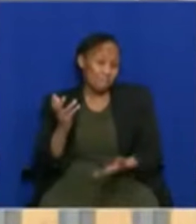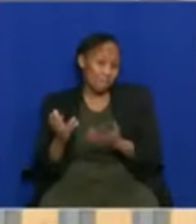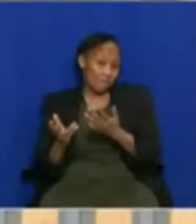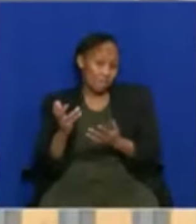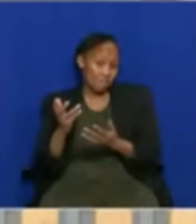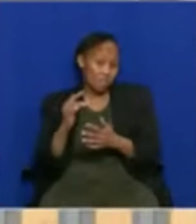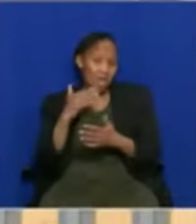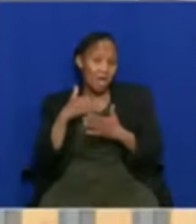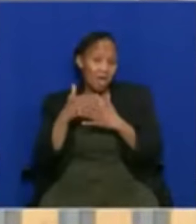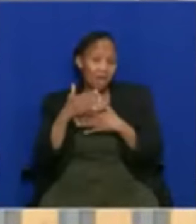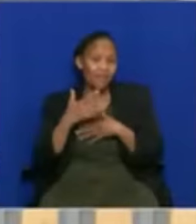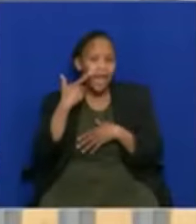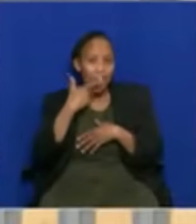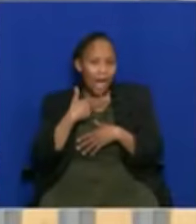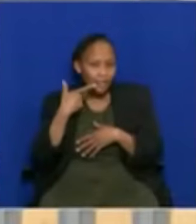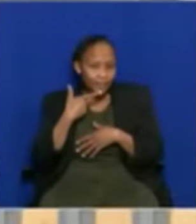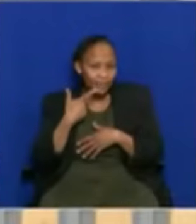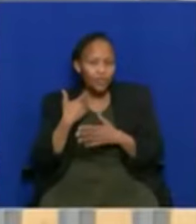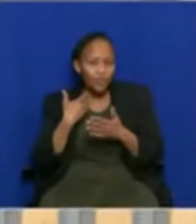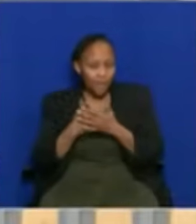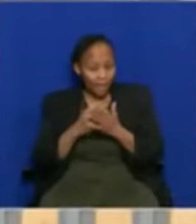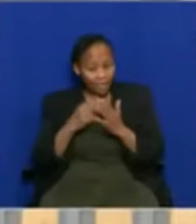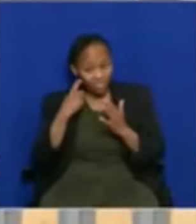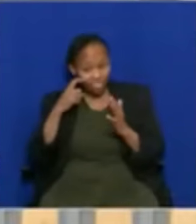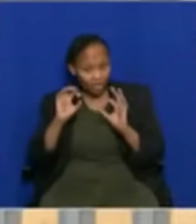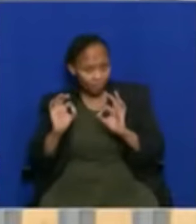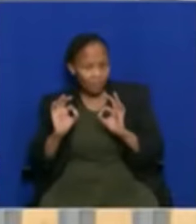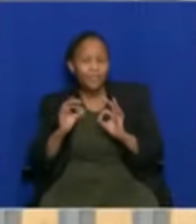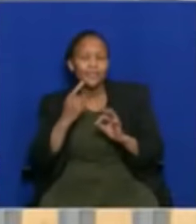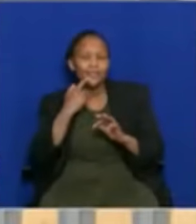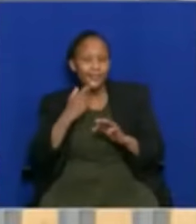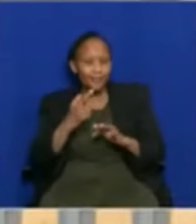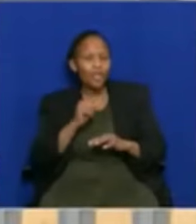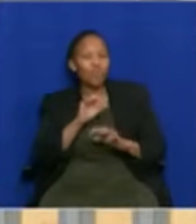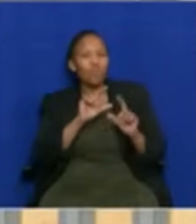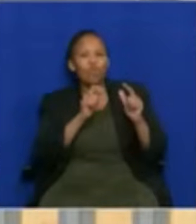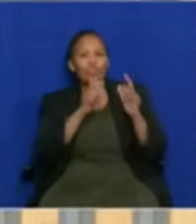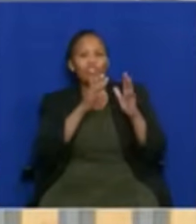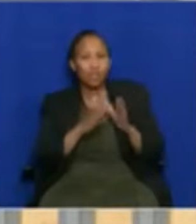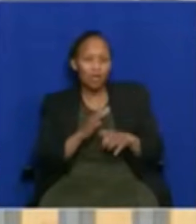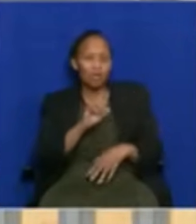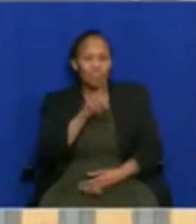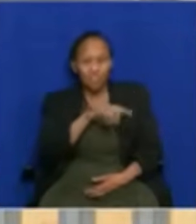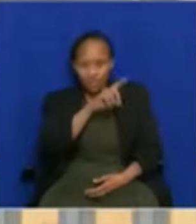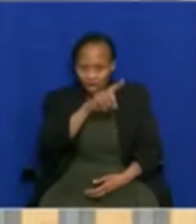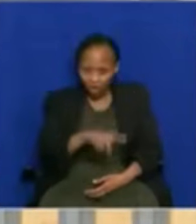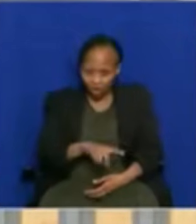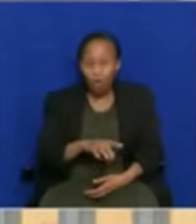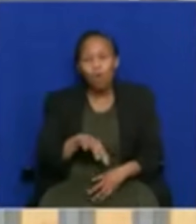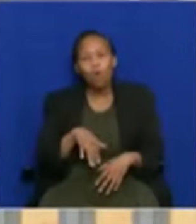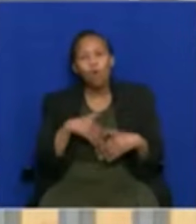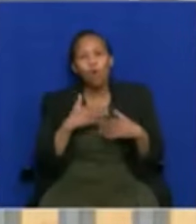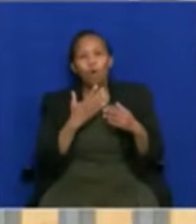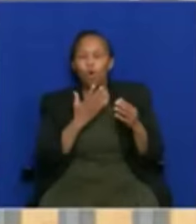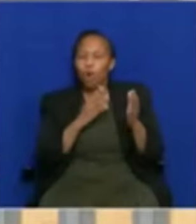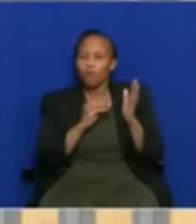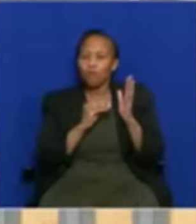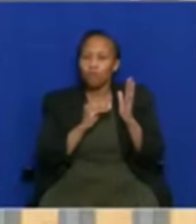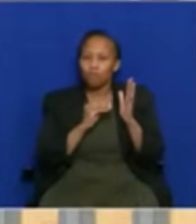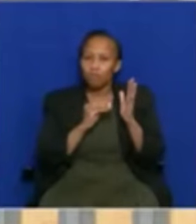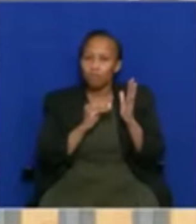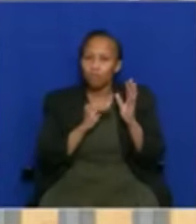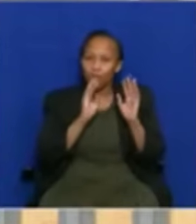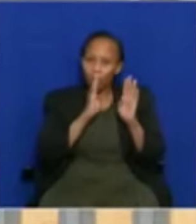you are wrong. That was one of the complaints in the dockets, or you are correct. None of the dockets had to do with that case.